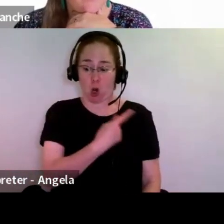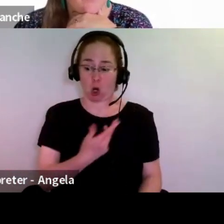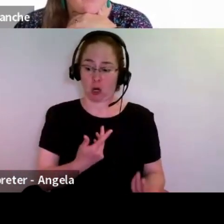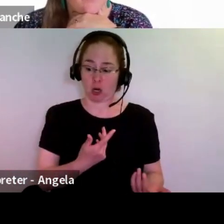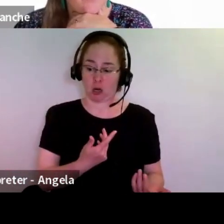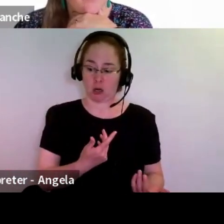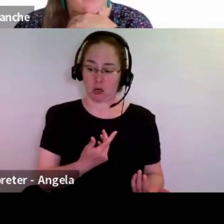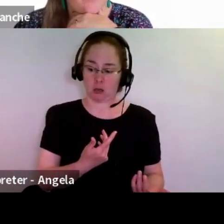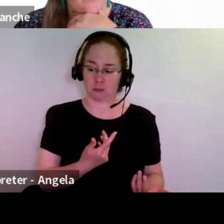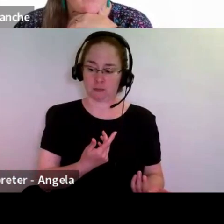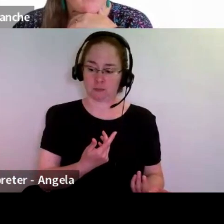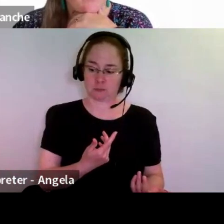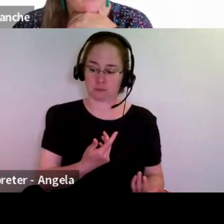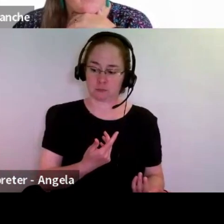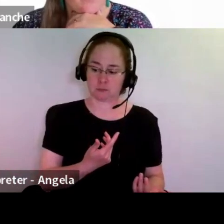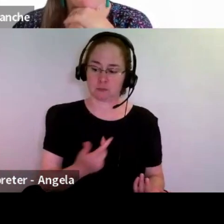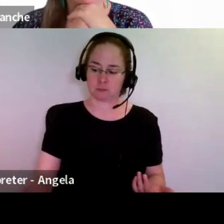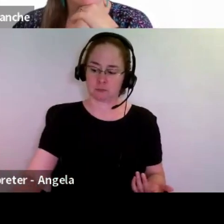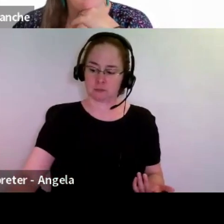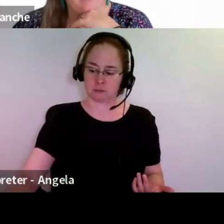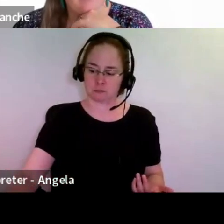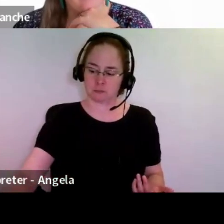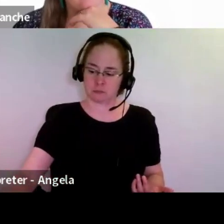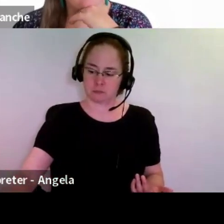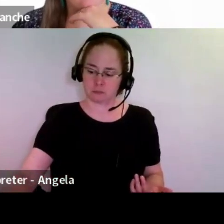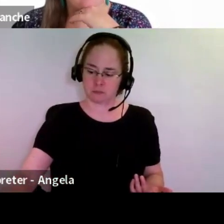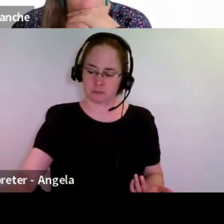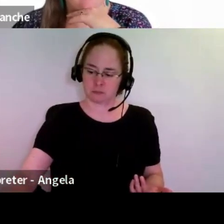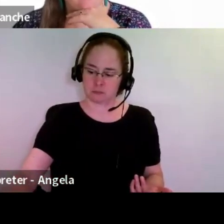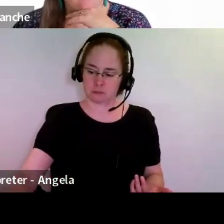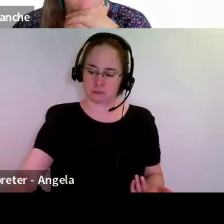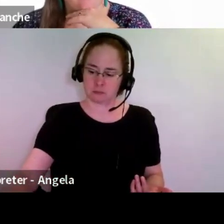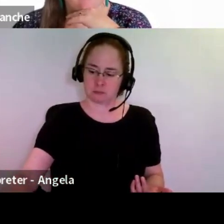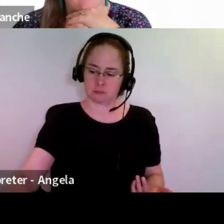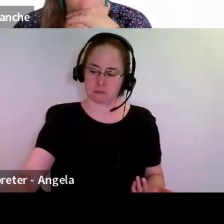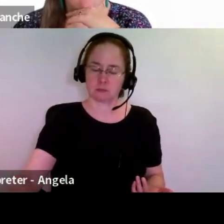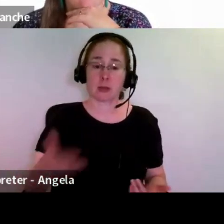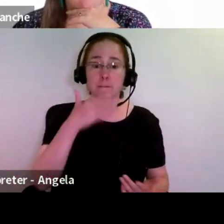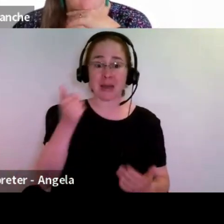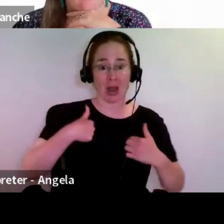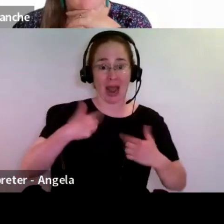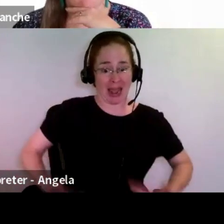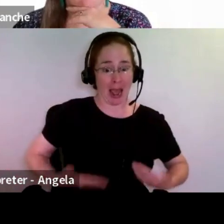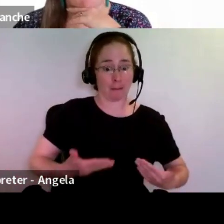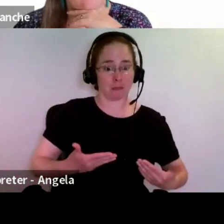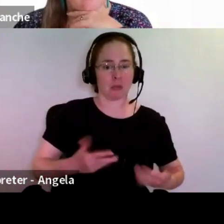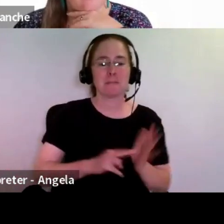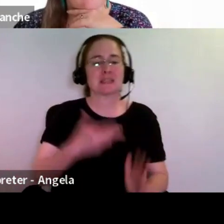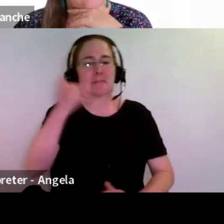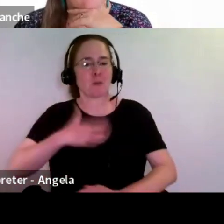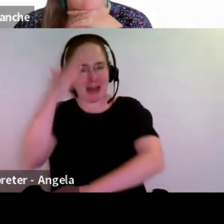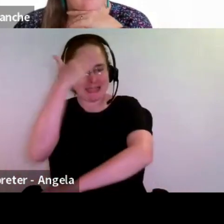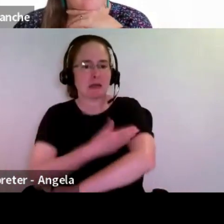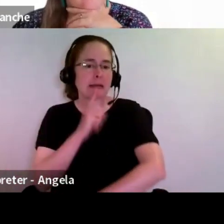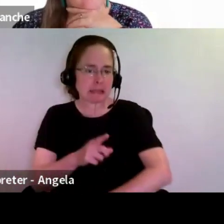am as, you know, the main provider, the better Luke is. So